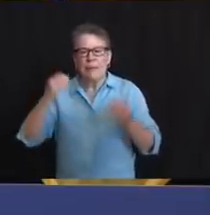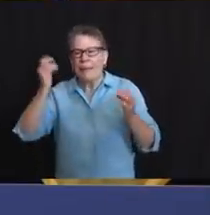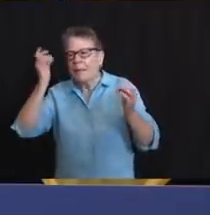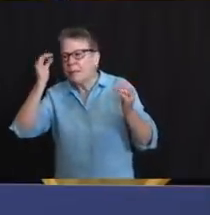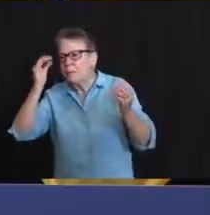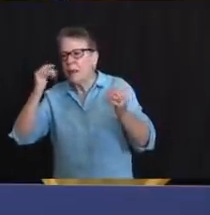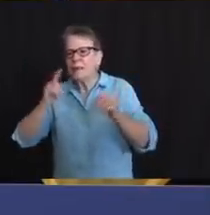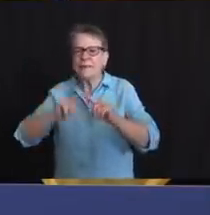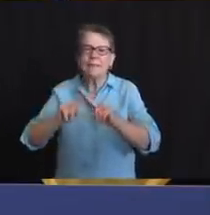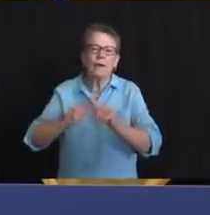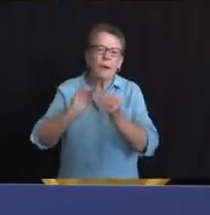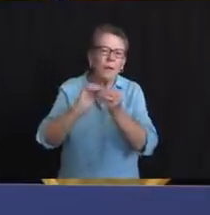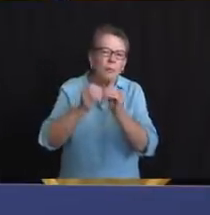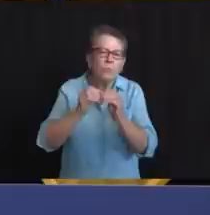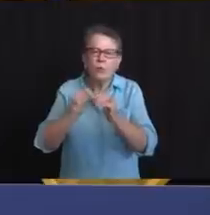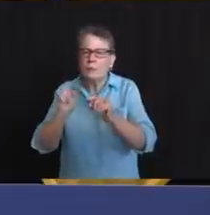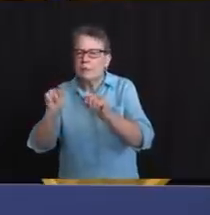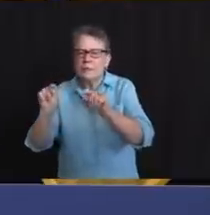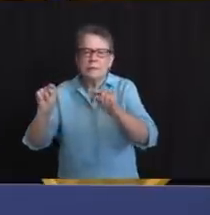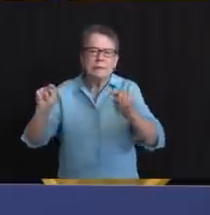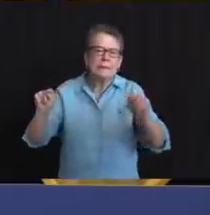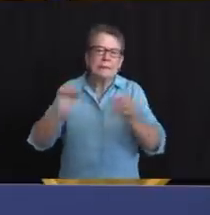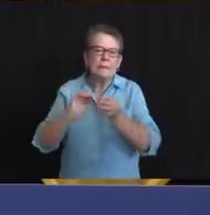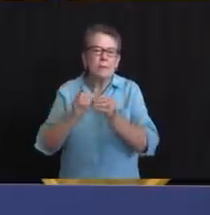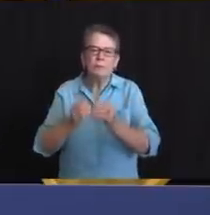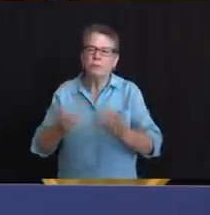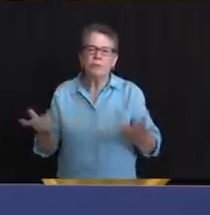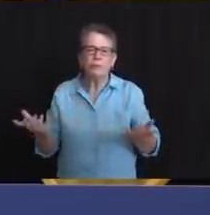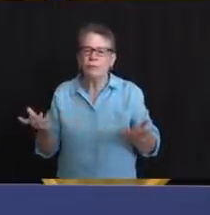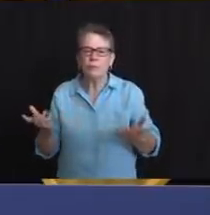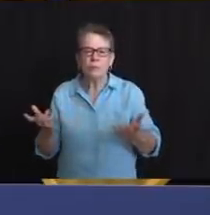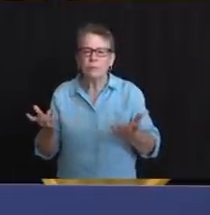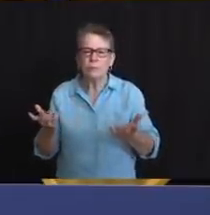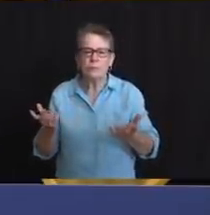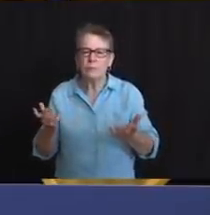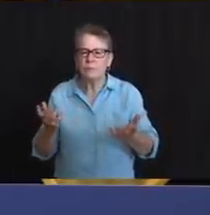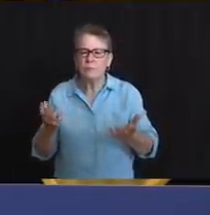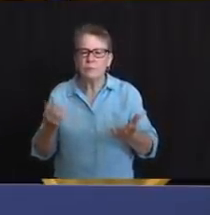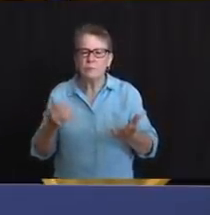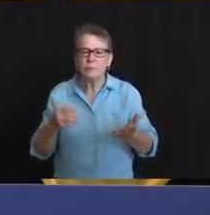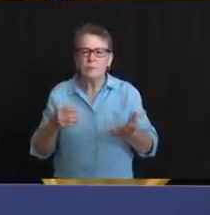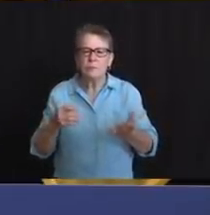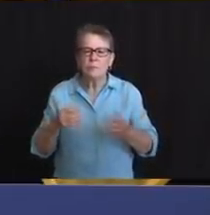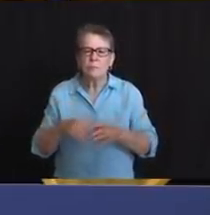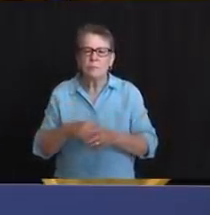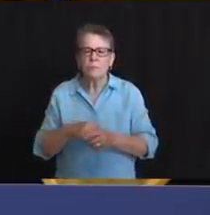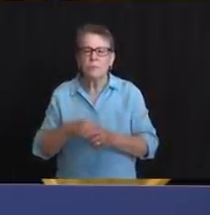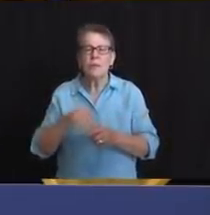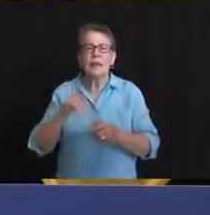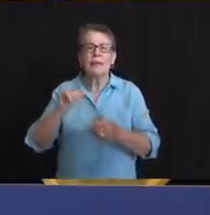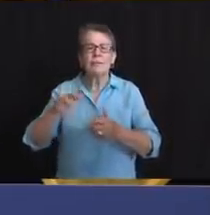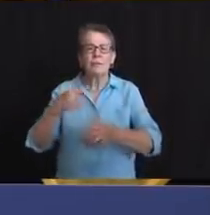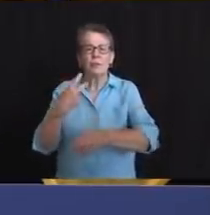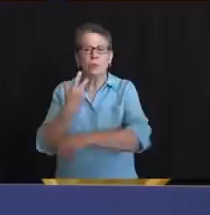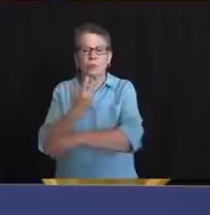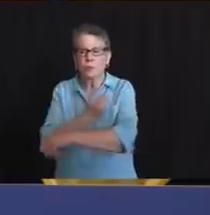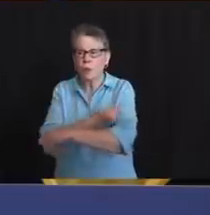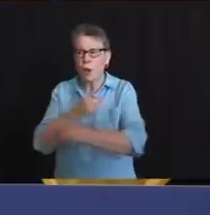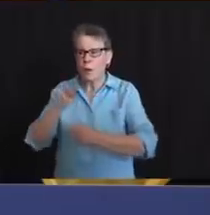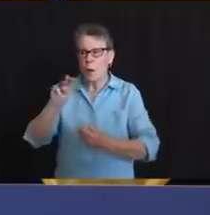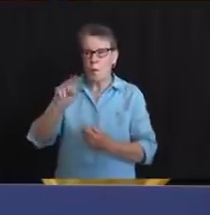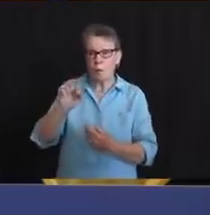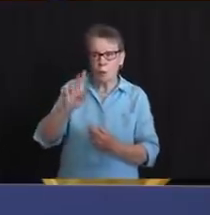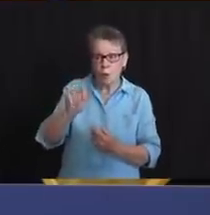it's a Moderna or a Pfizer vaccine, then you can project out, given we've got a very high take-up on the second dose, you can project out where you're